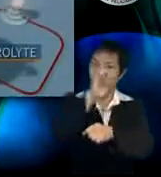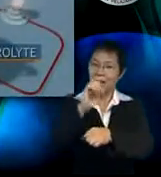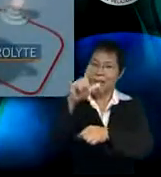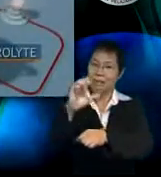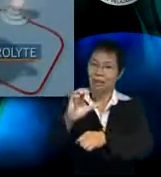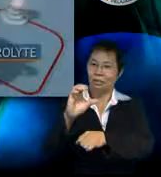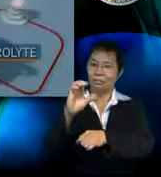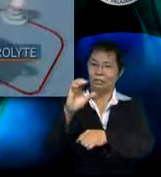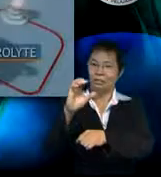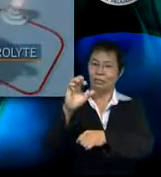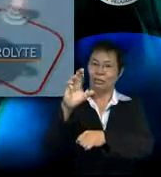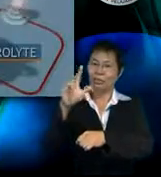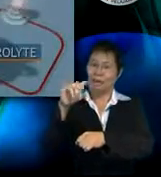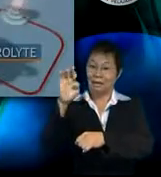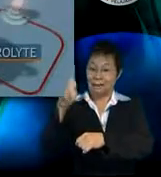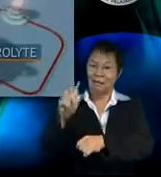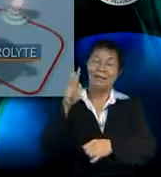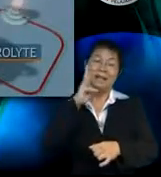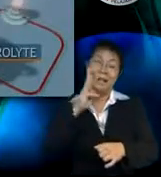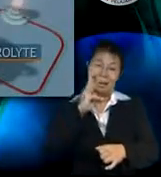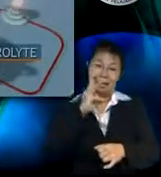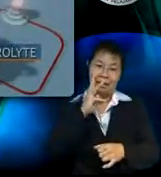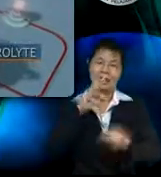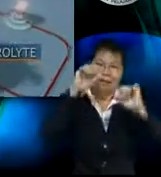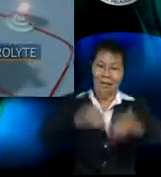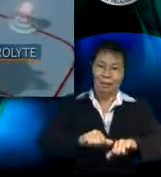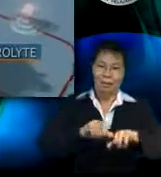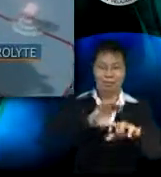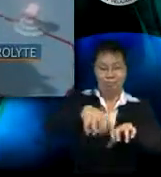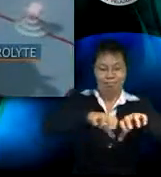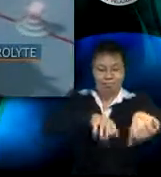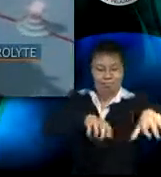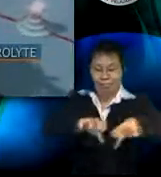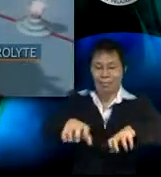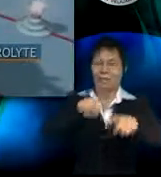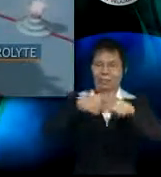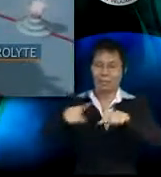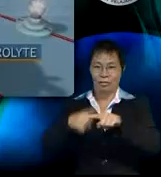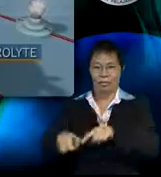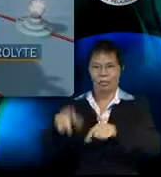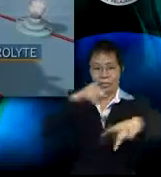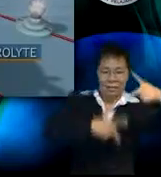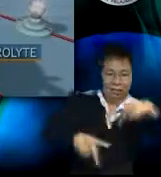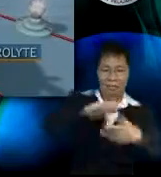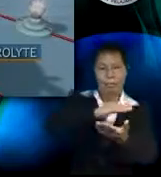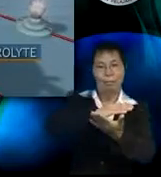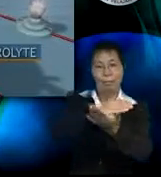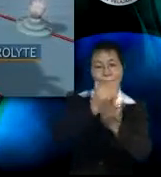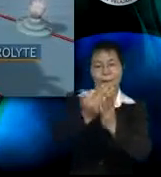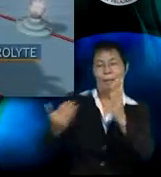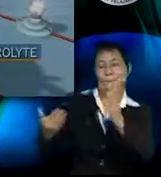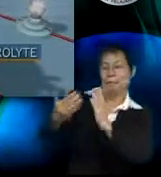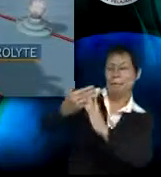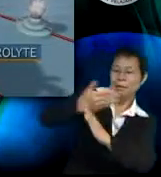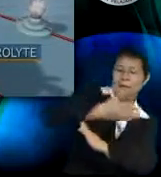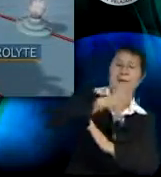Electrolyte. An electrolyte is a liquid compound that can be separated into different chemical parts by passing electricity